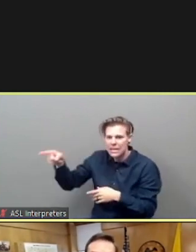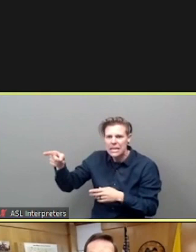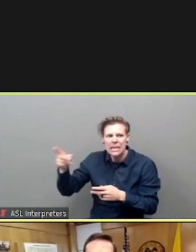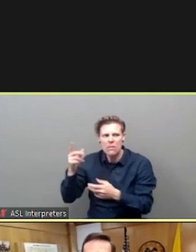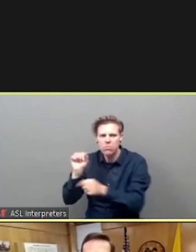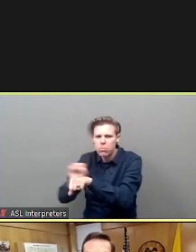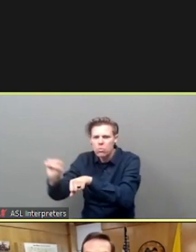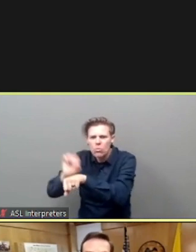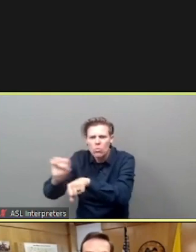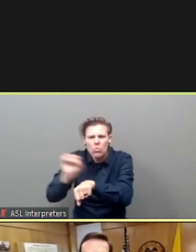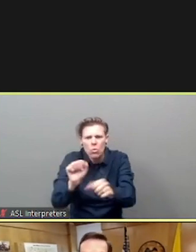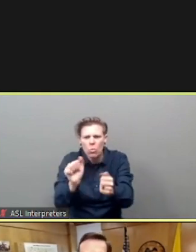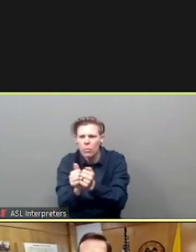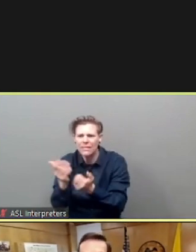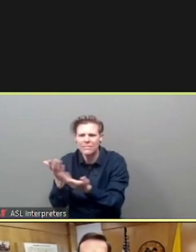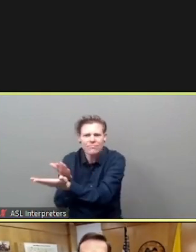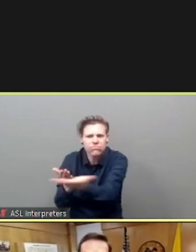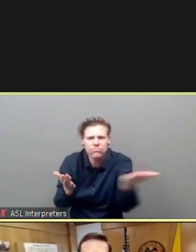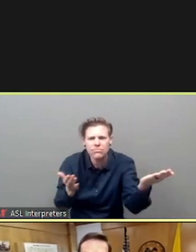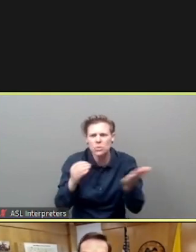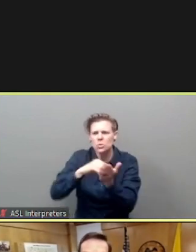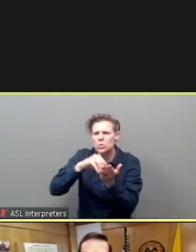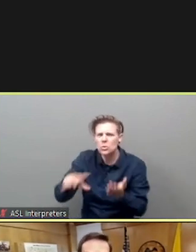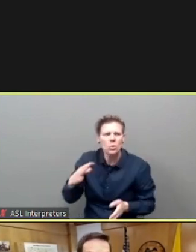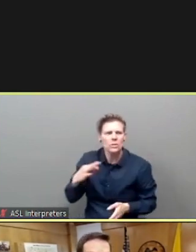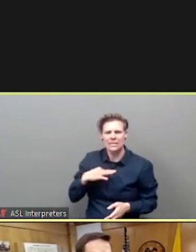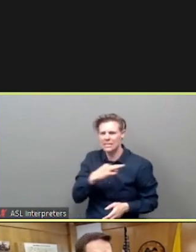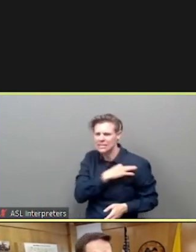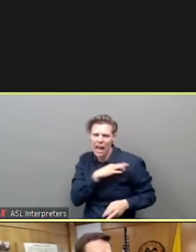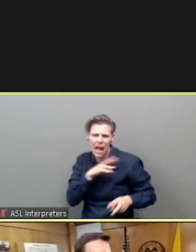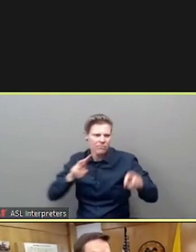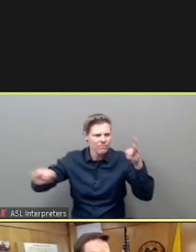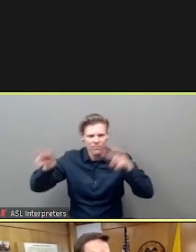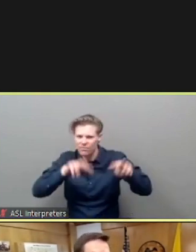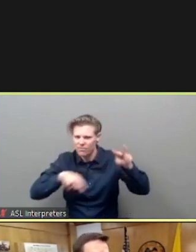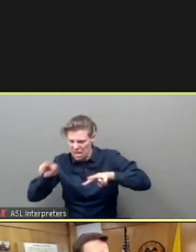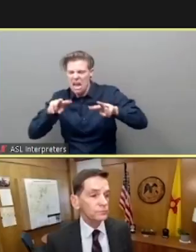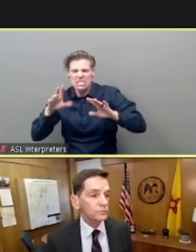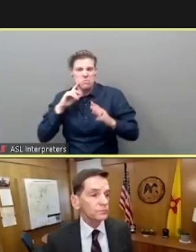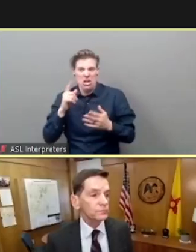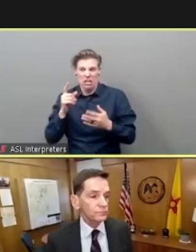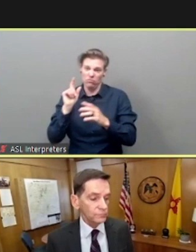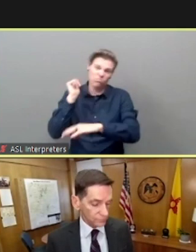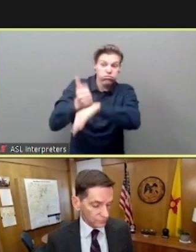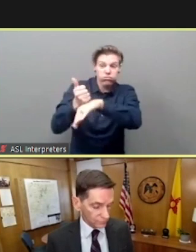and parents in getting this implemented in the next 3 to 5 weeks.